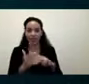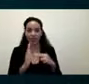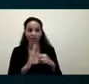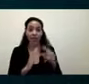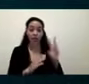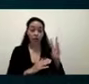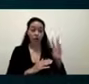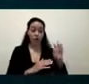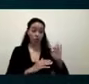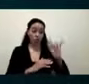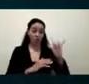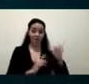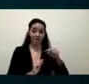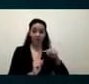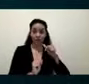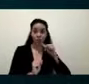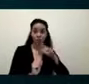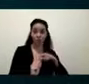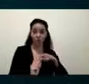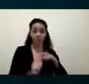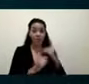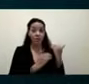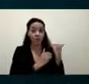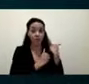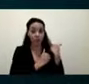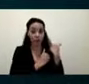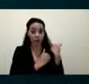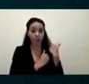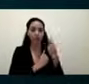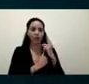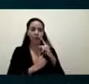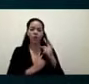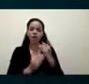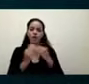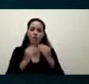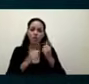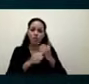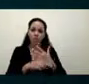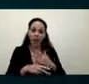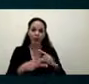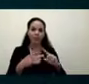for, and did it in a loving way, for food preparation, for helping